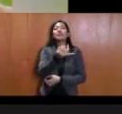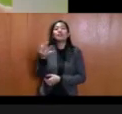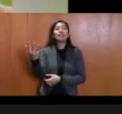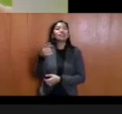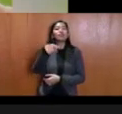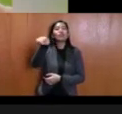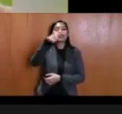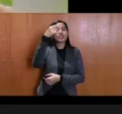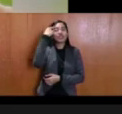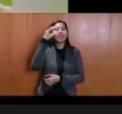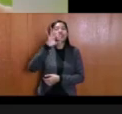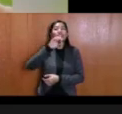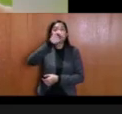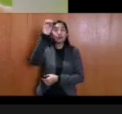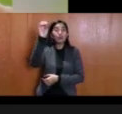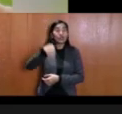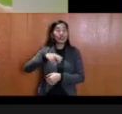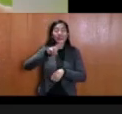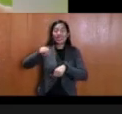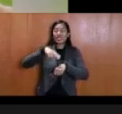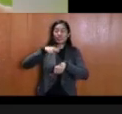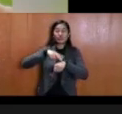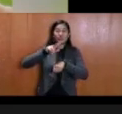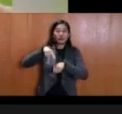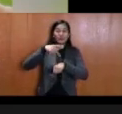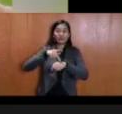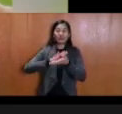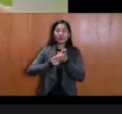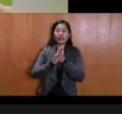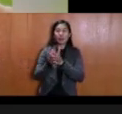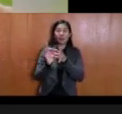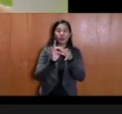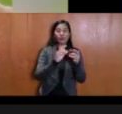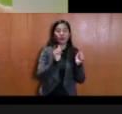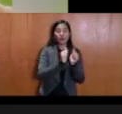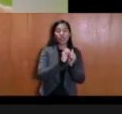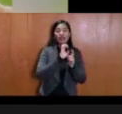90%? National, the Philippines. 80,